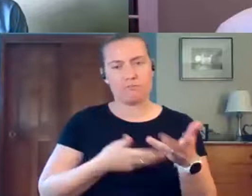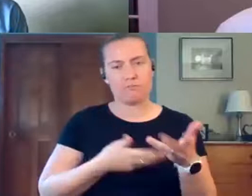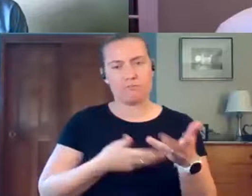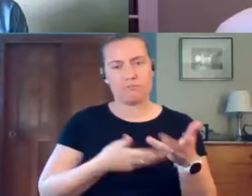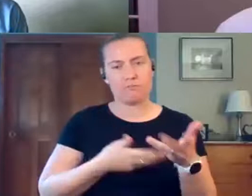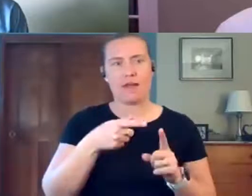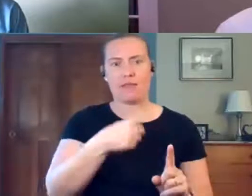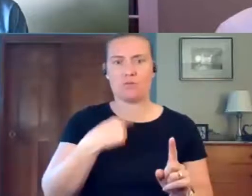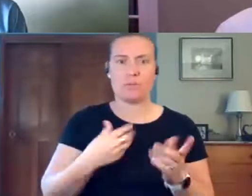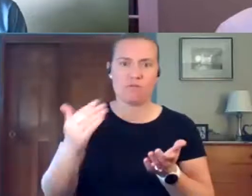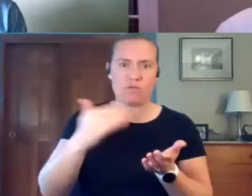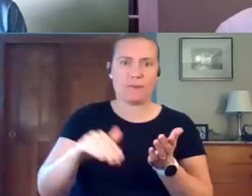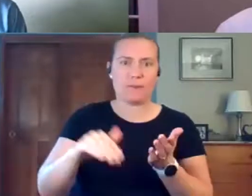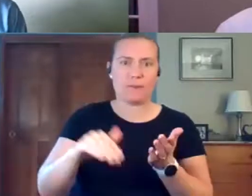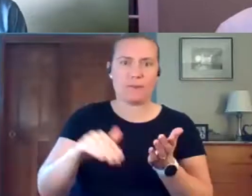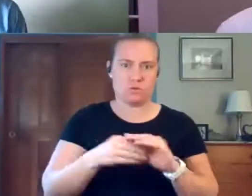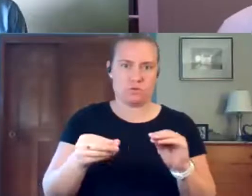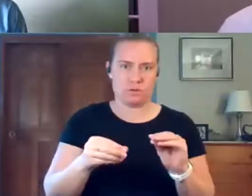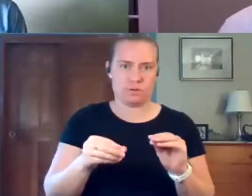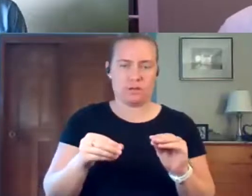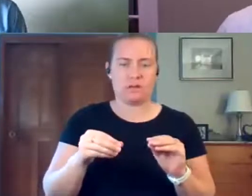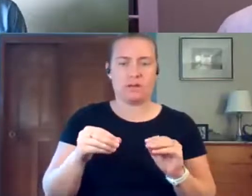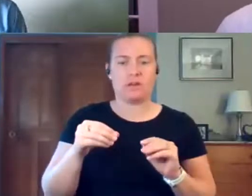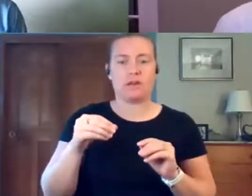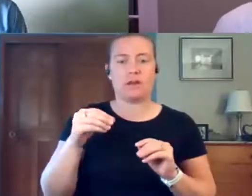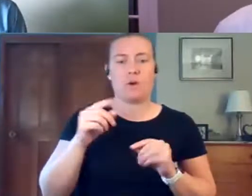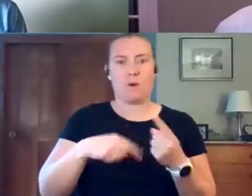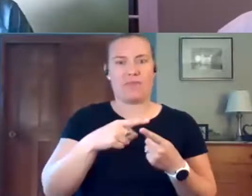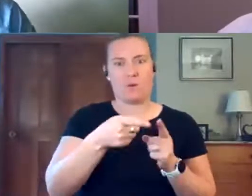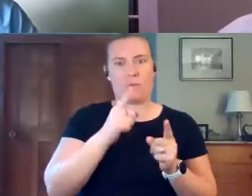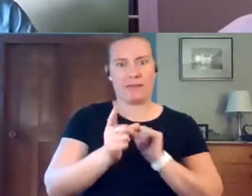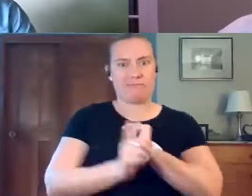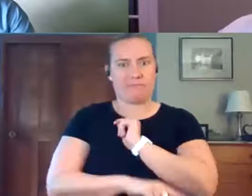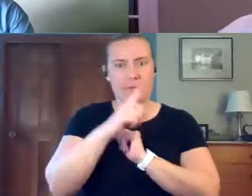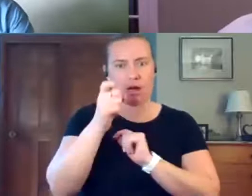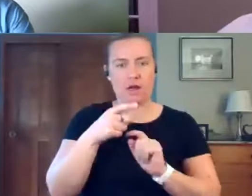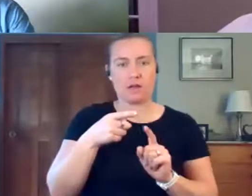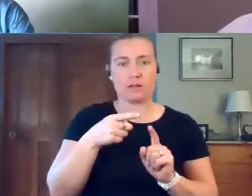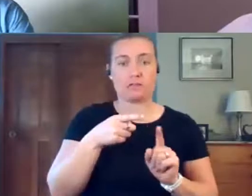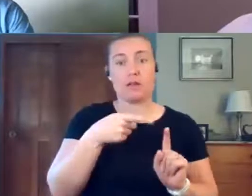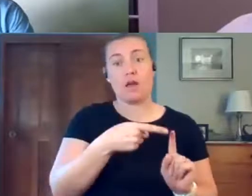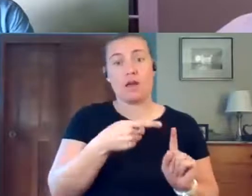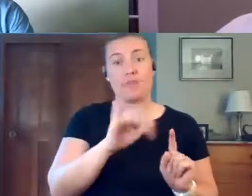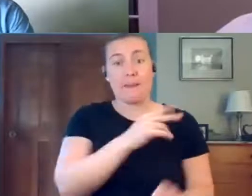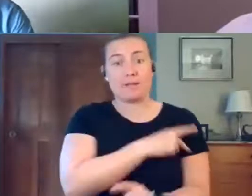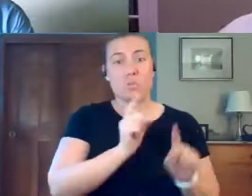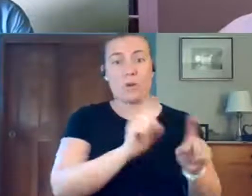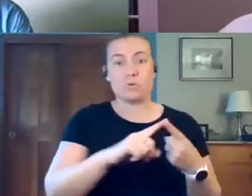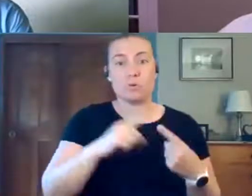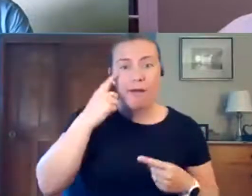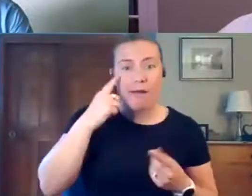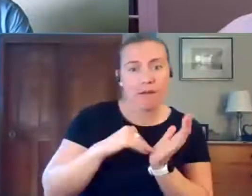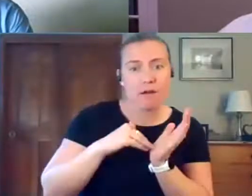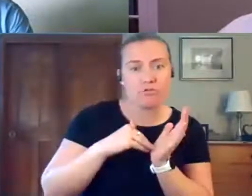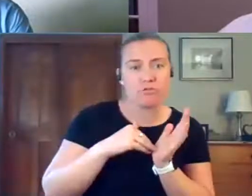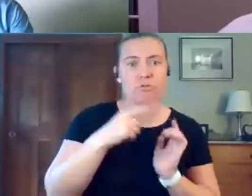dinged because the patient's last blood pressure at, say, ophthalmology was off the charts, but no one told them. So interestingly, we could link it to their own, they were willing to